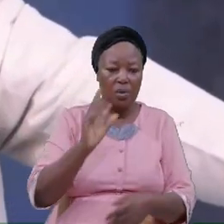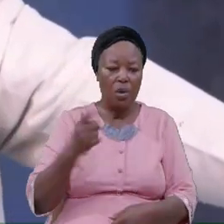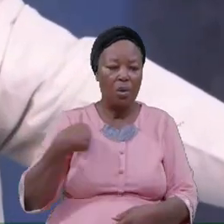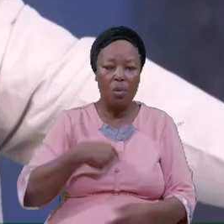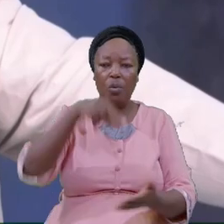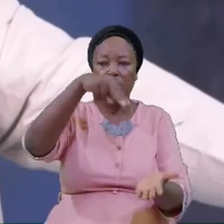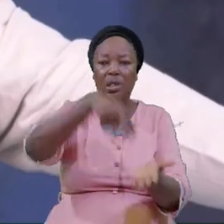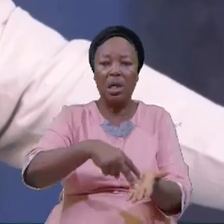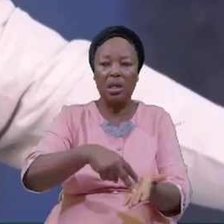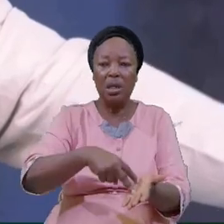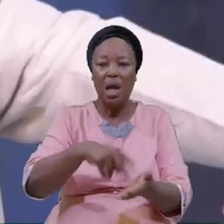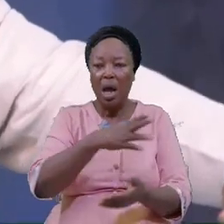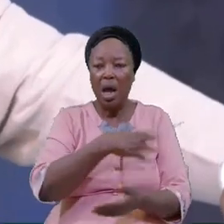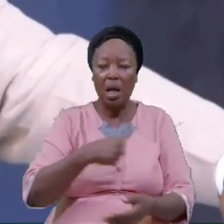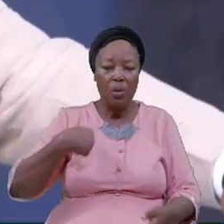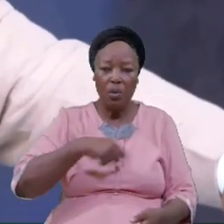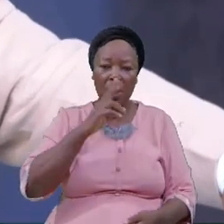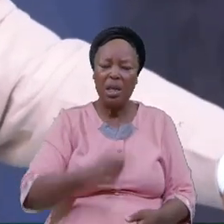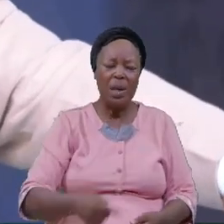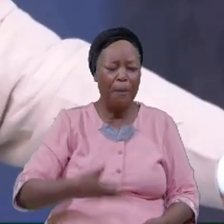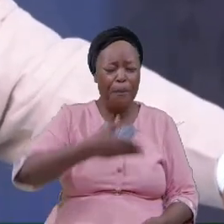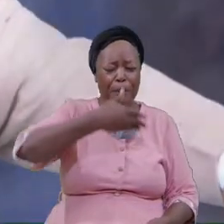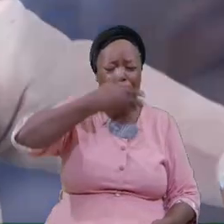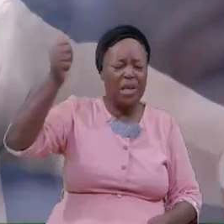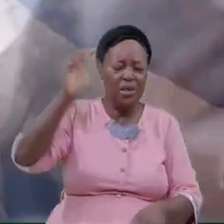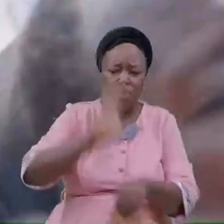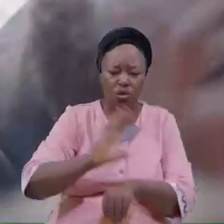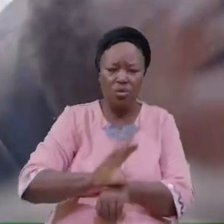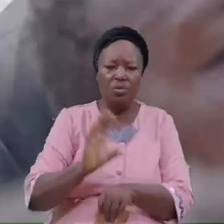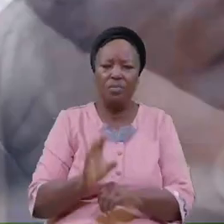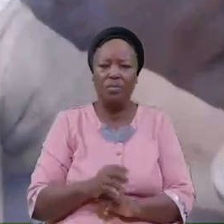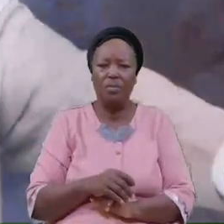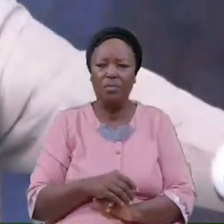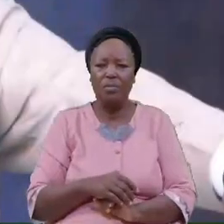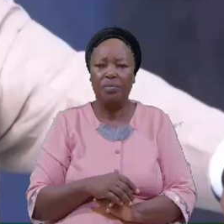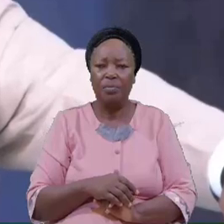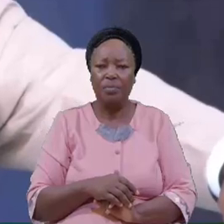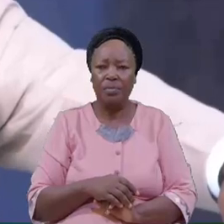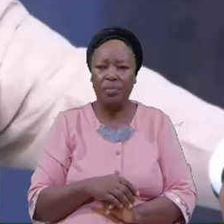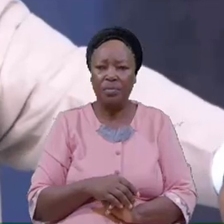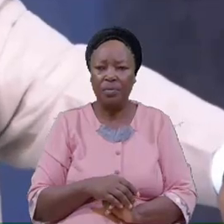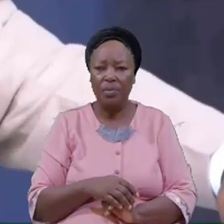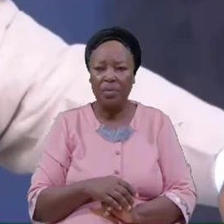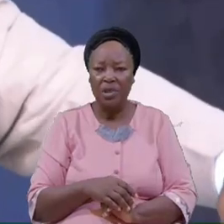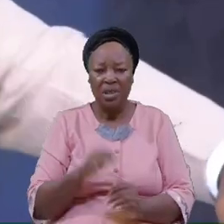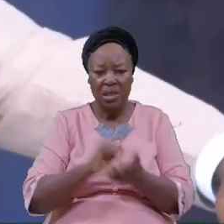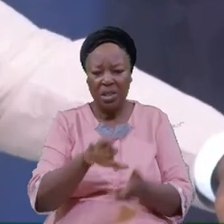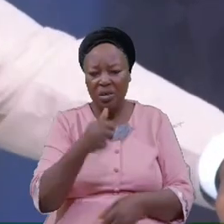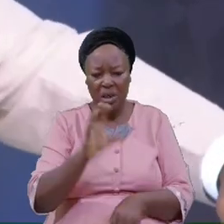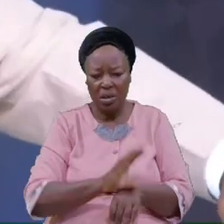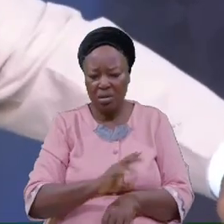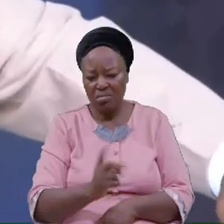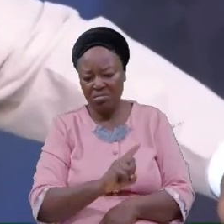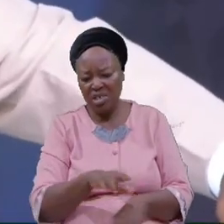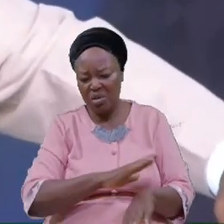the best doctrine in nous time. Nous avons les meilleures doctrines de la ville. That other church, no. Église là, he has